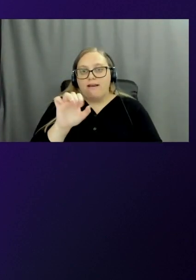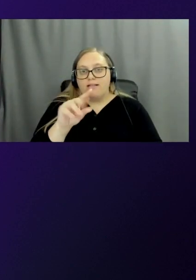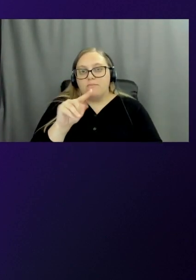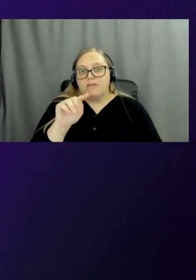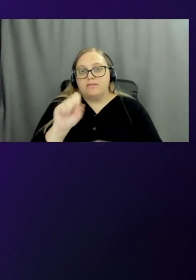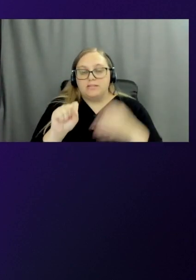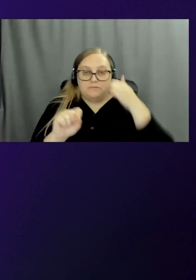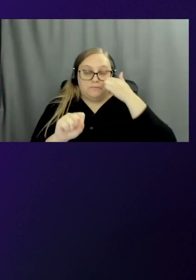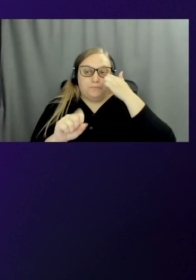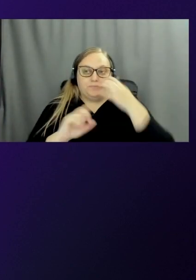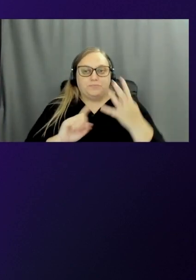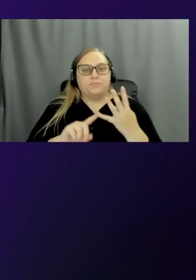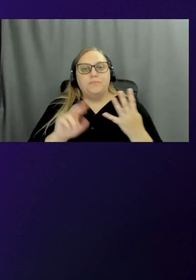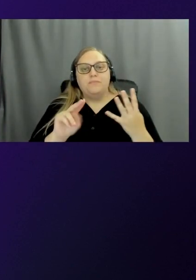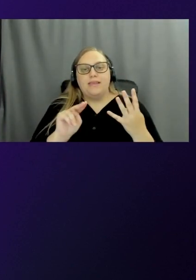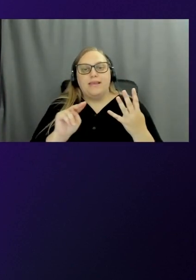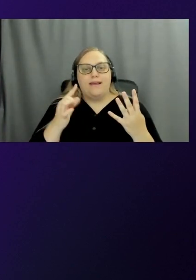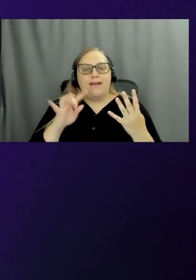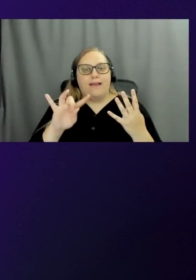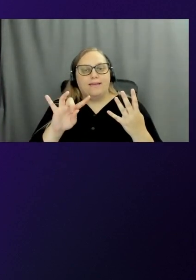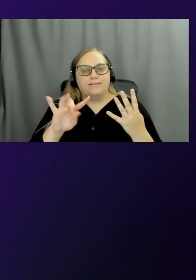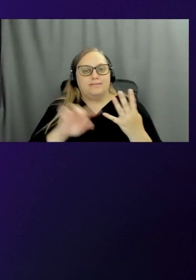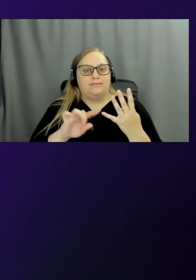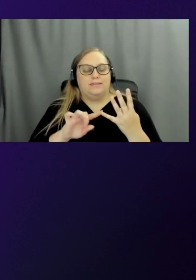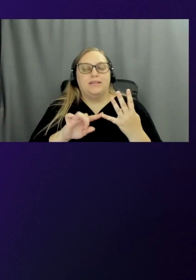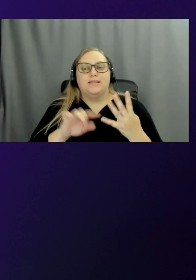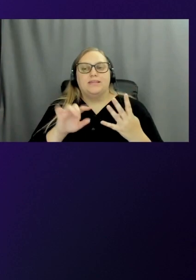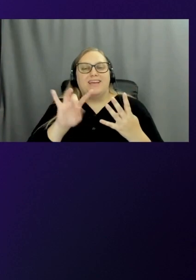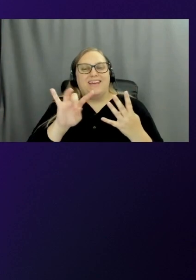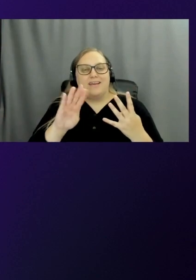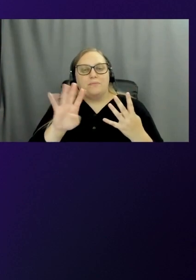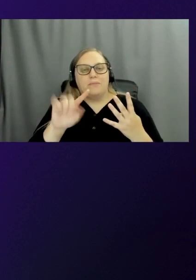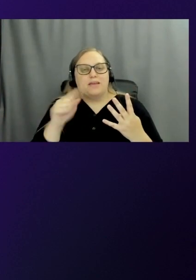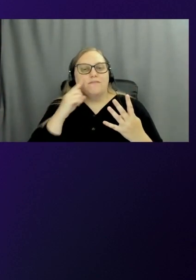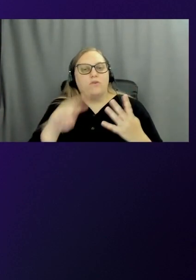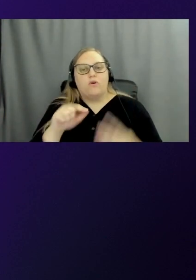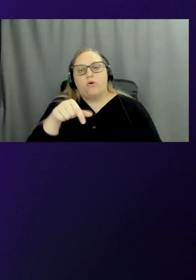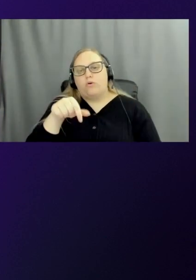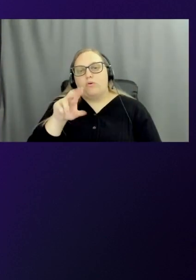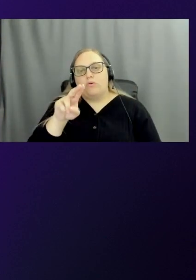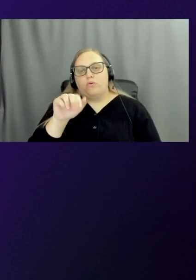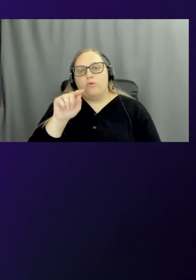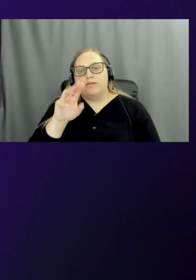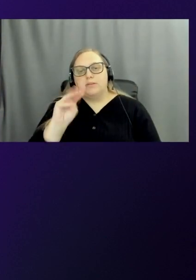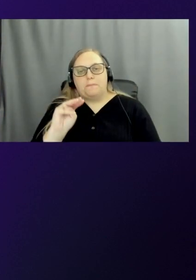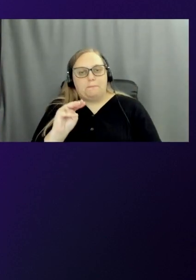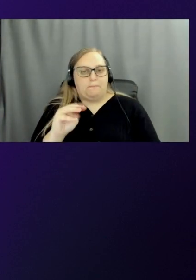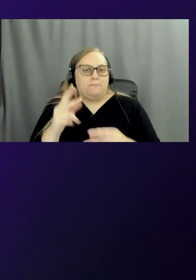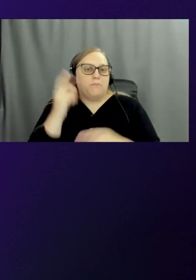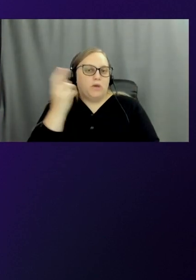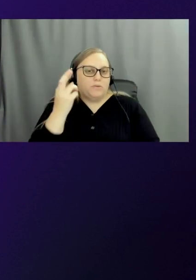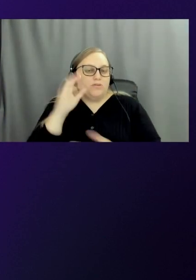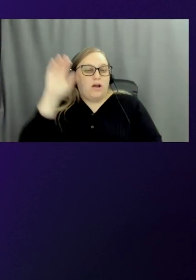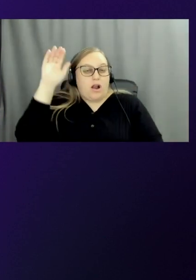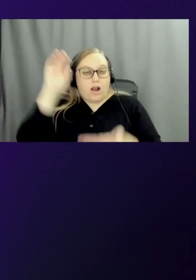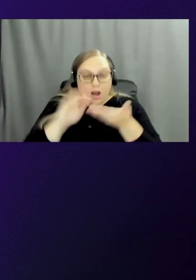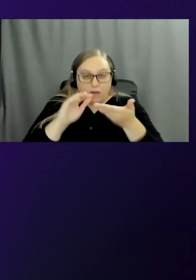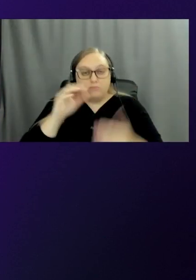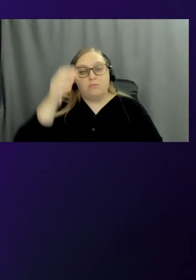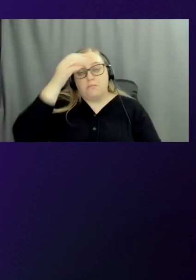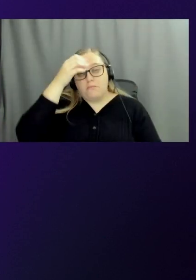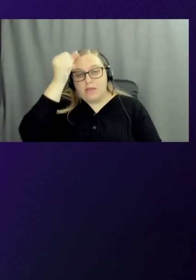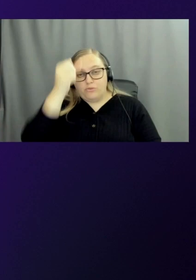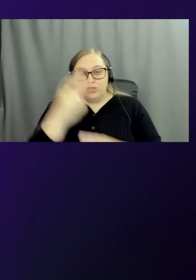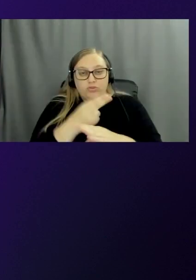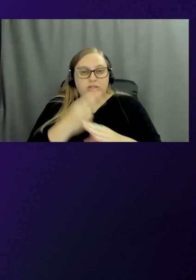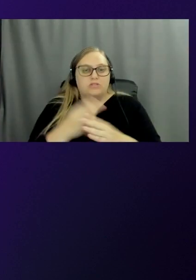or int8 is an 8-bit integer type, and it's used for quantization purposes, so it reduces even further memory usage and